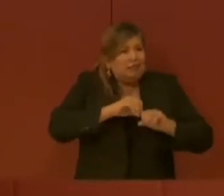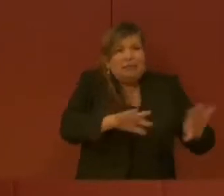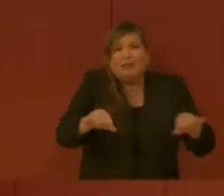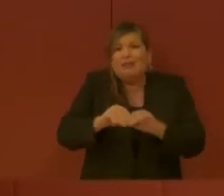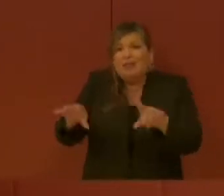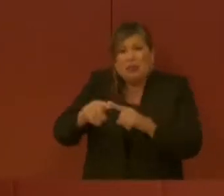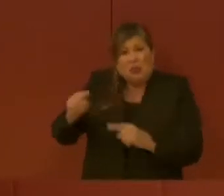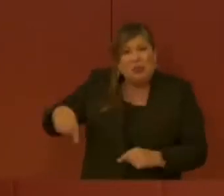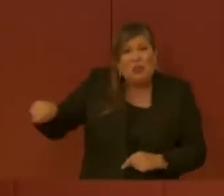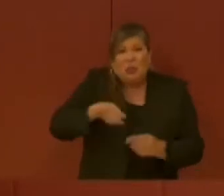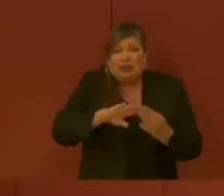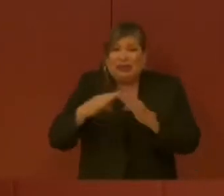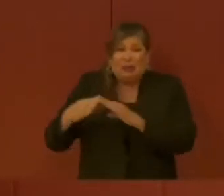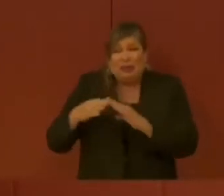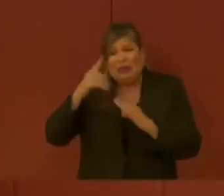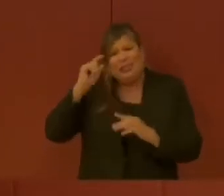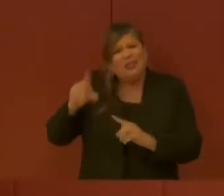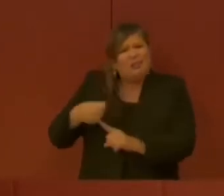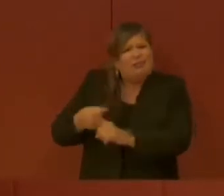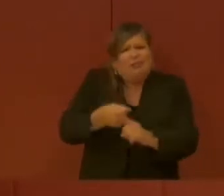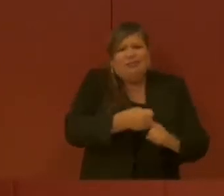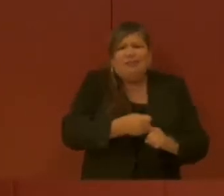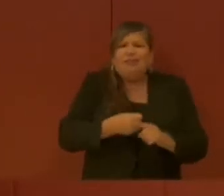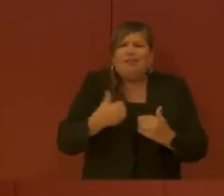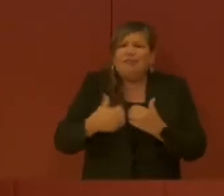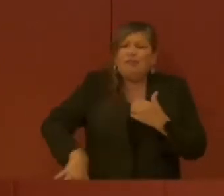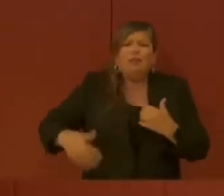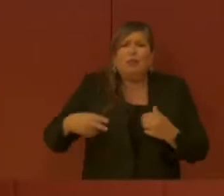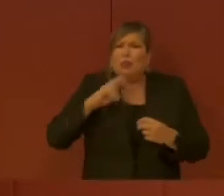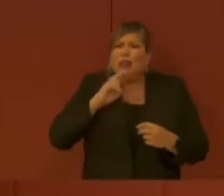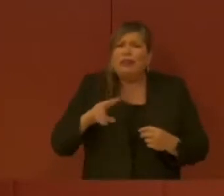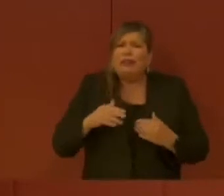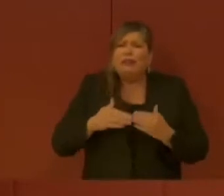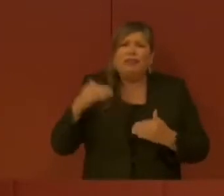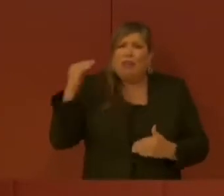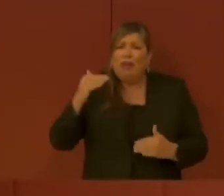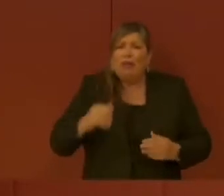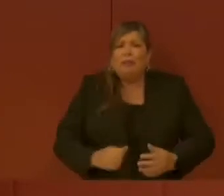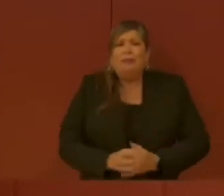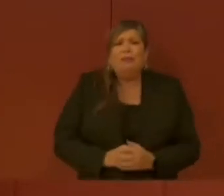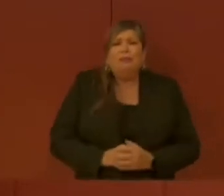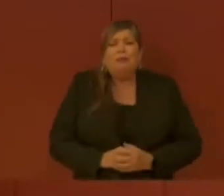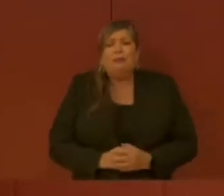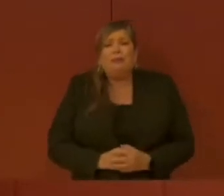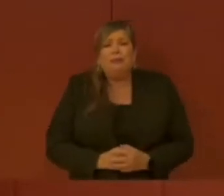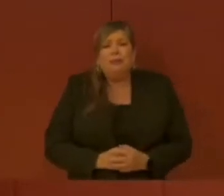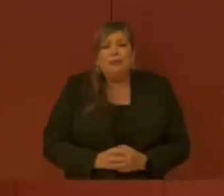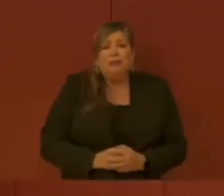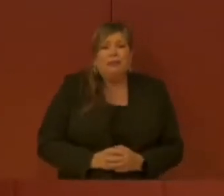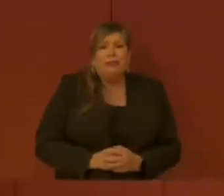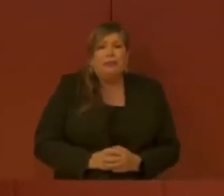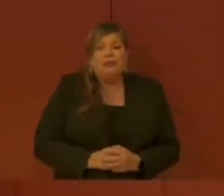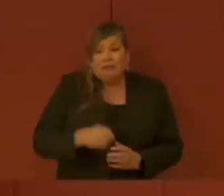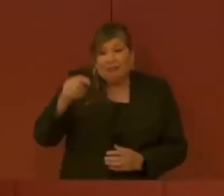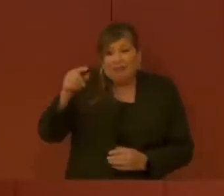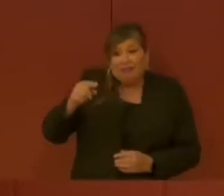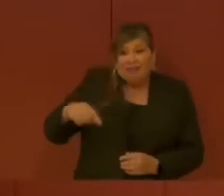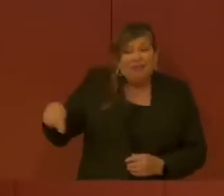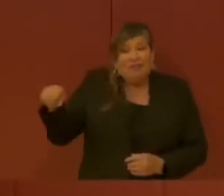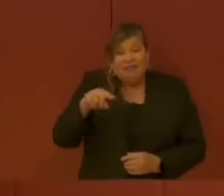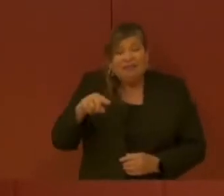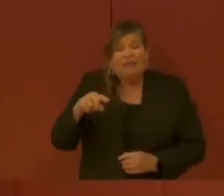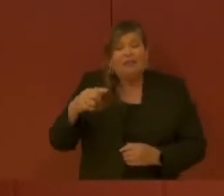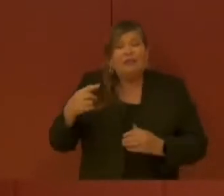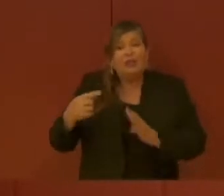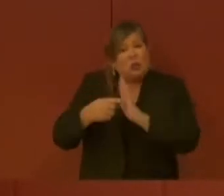these communities is the right thing to do because they have priorities as they've done for us. By showing